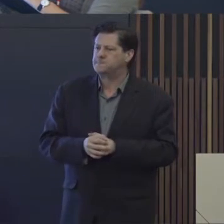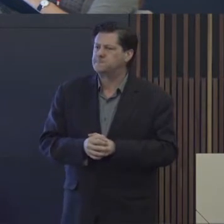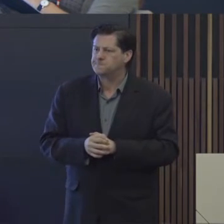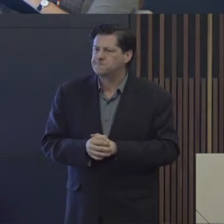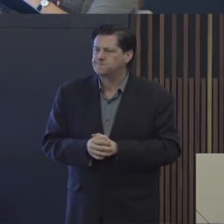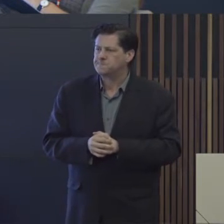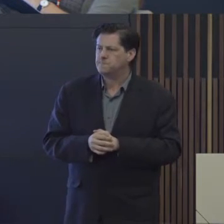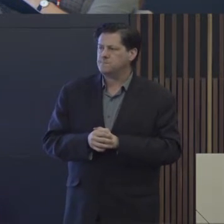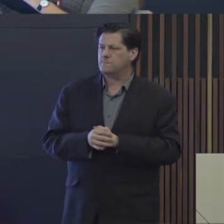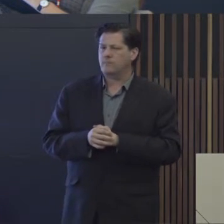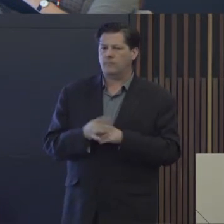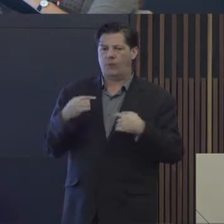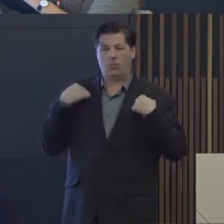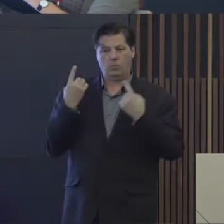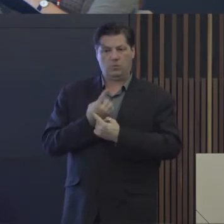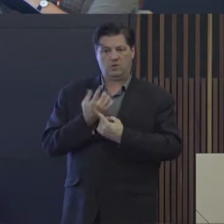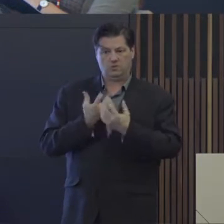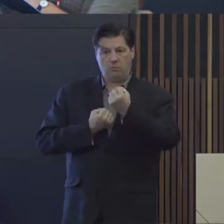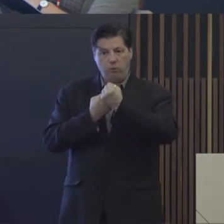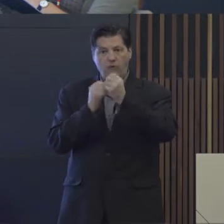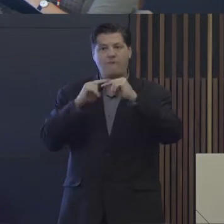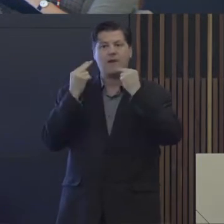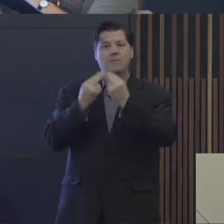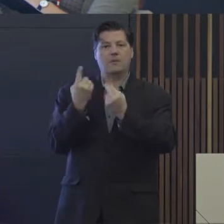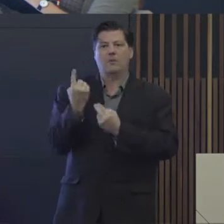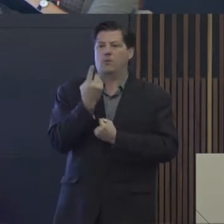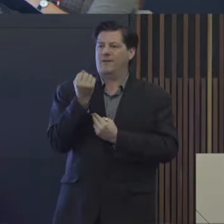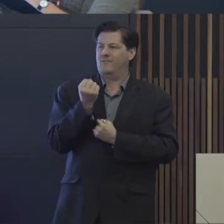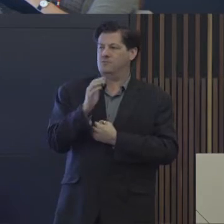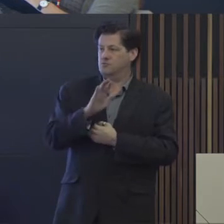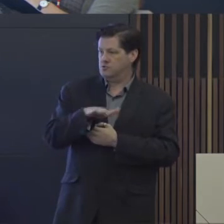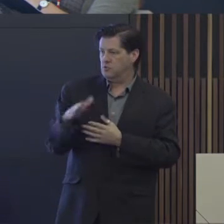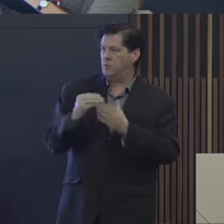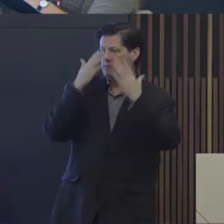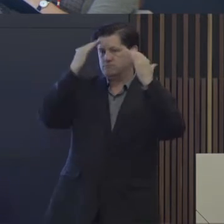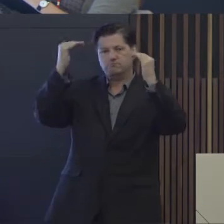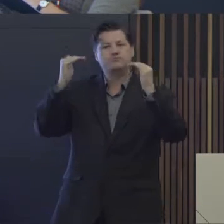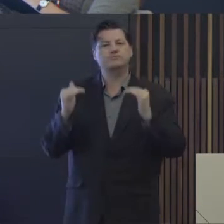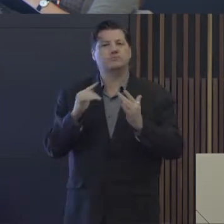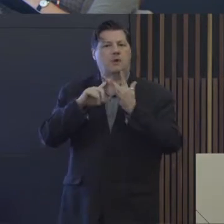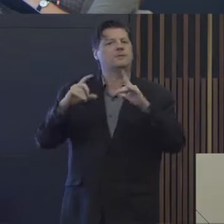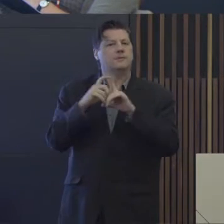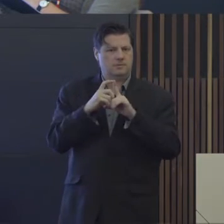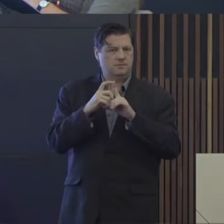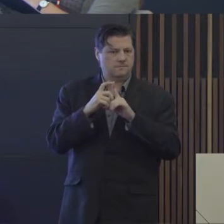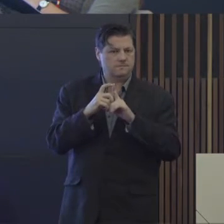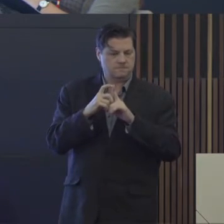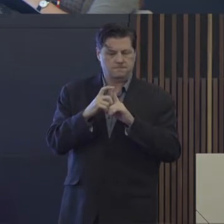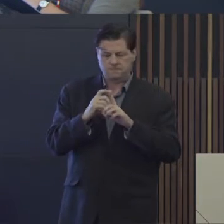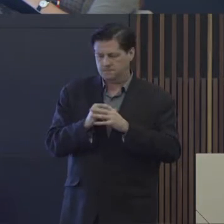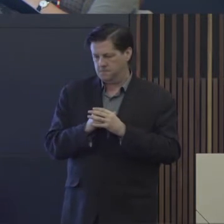we support families with families of people with an intellectual disability. And I